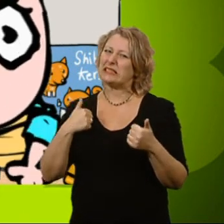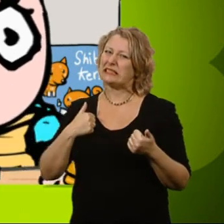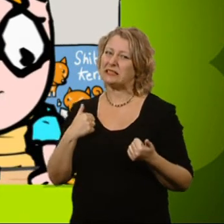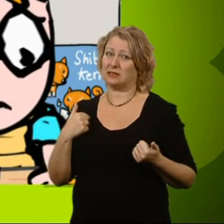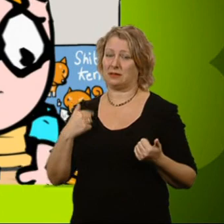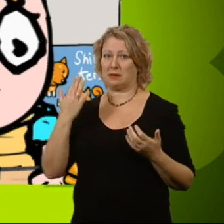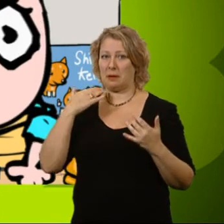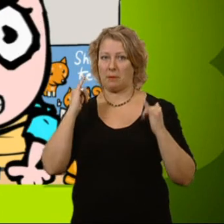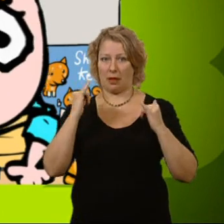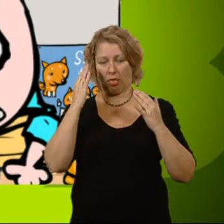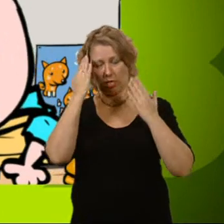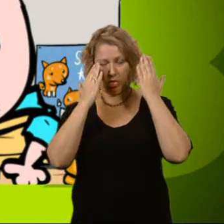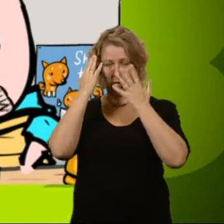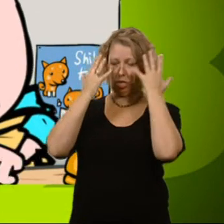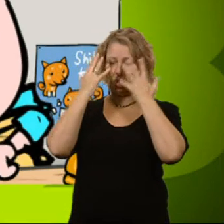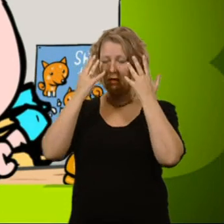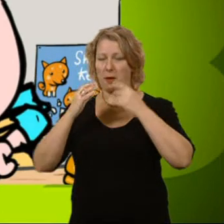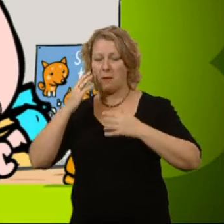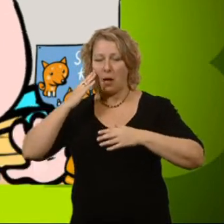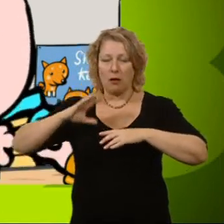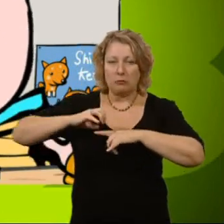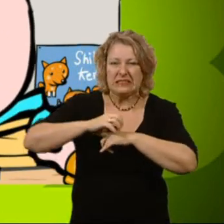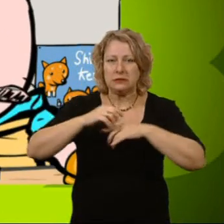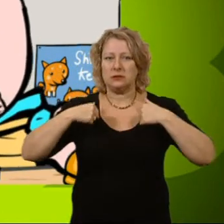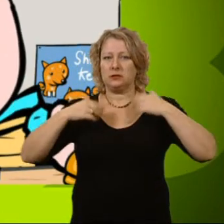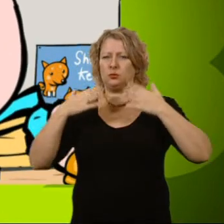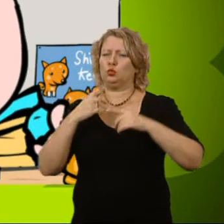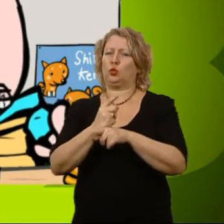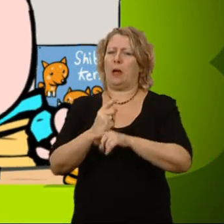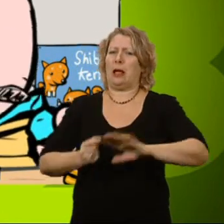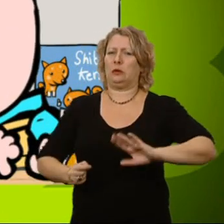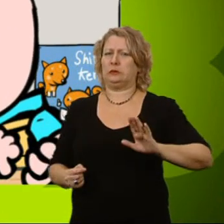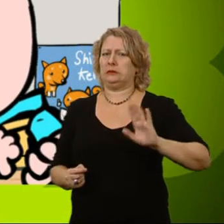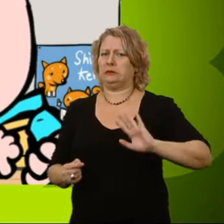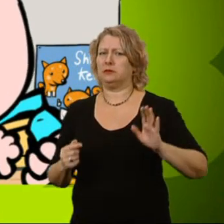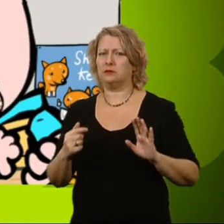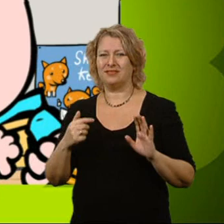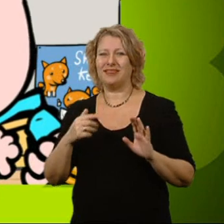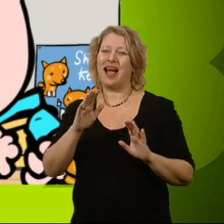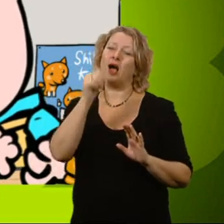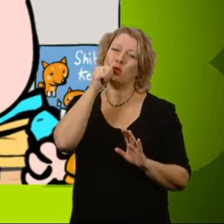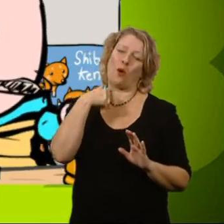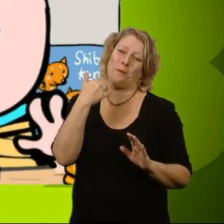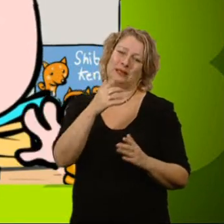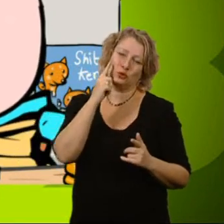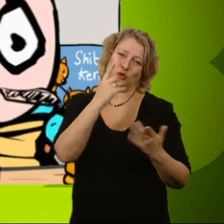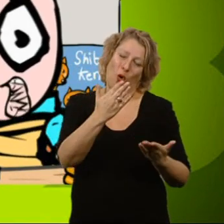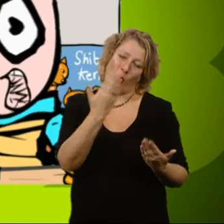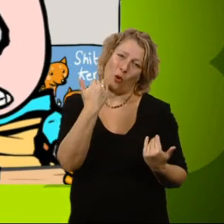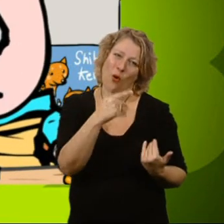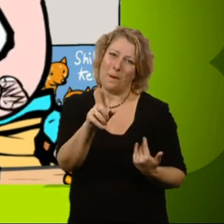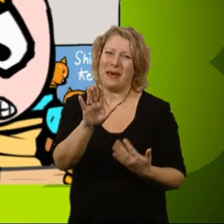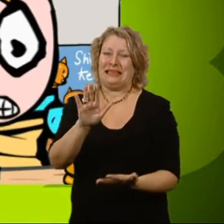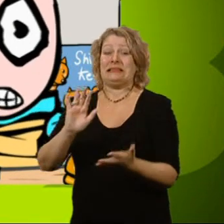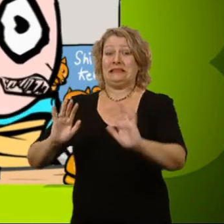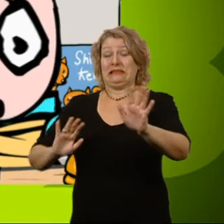came out of a very, very bad dream sequence about bedbugs. I don't want to talk about it, although we did just show it in the last montage. Anyway, this is what